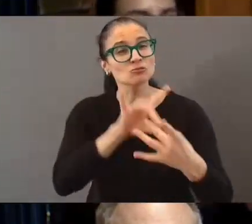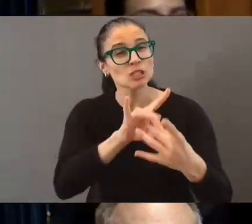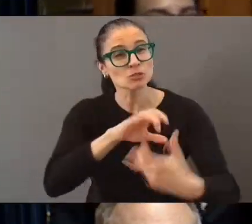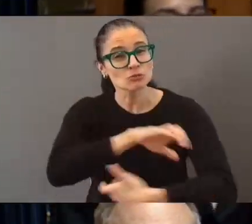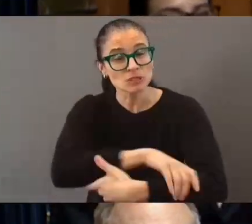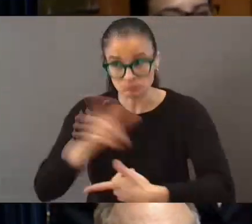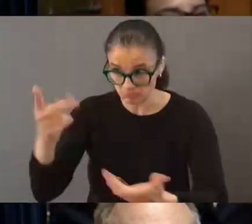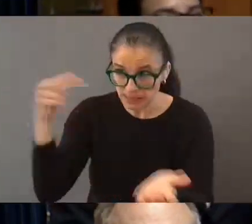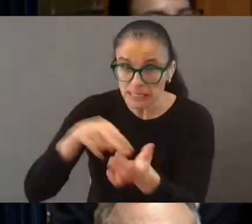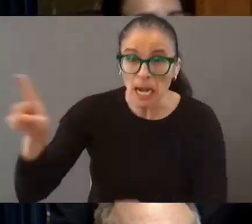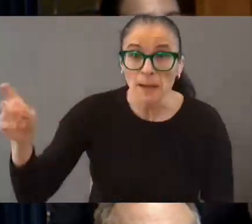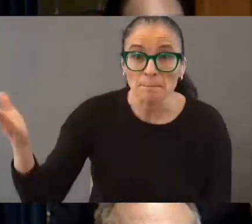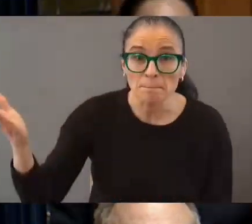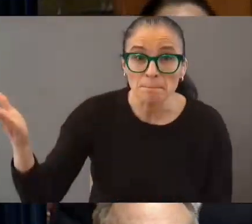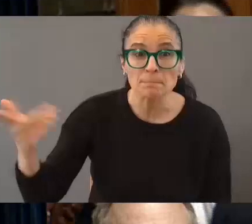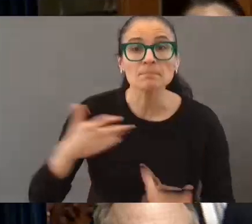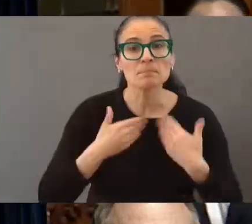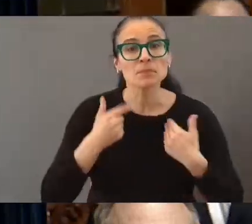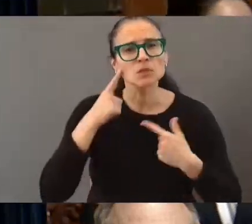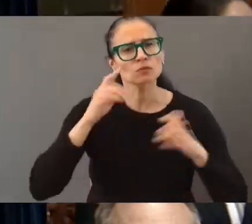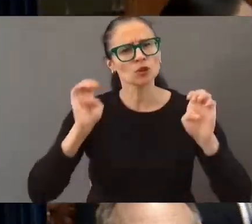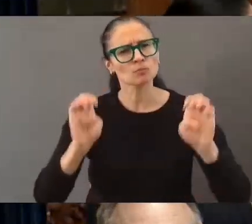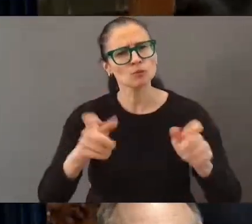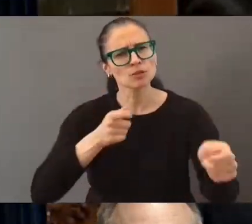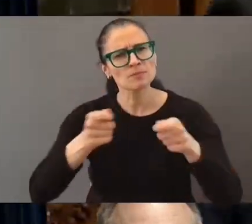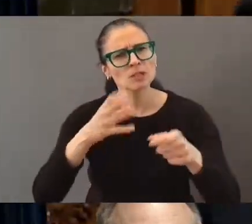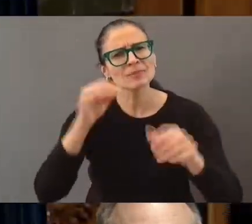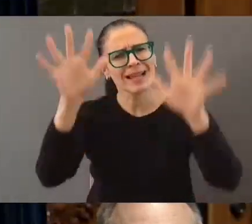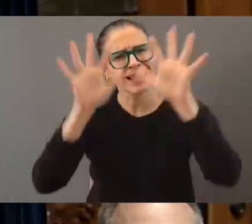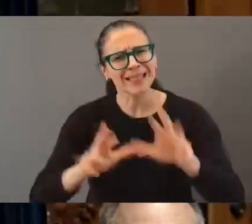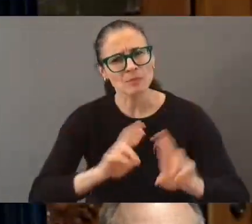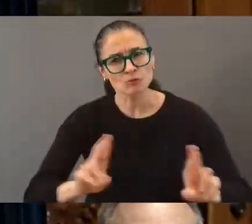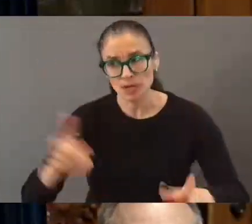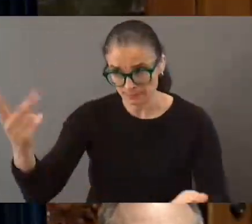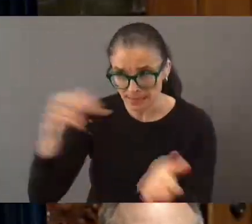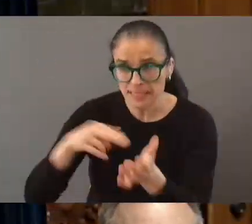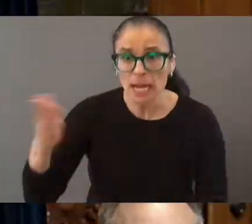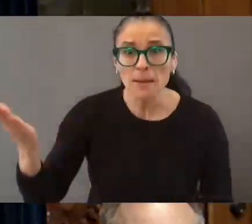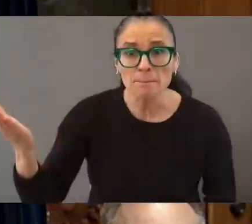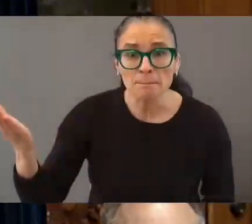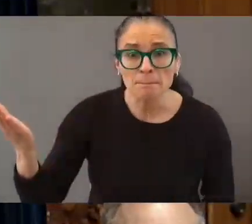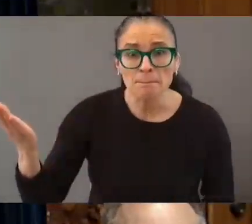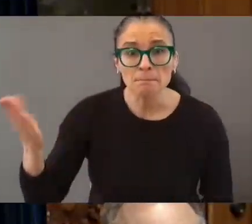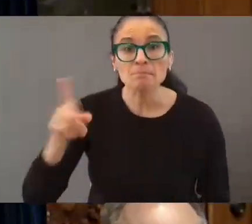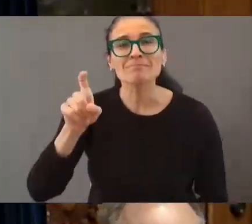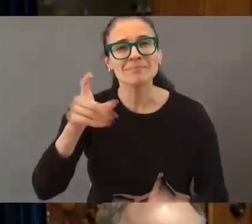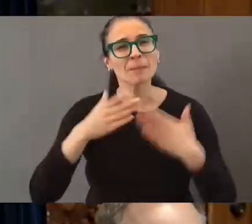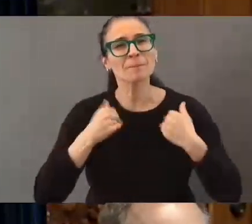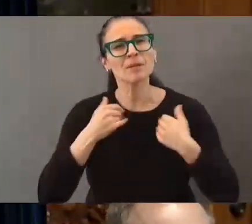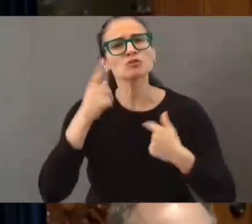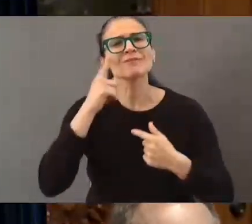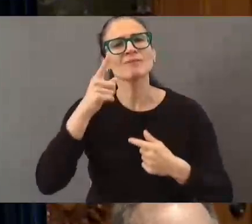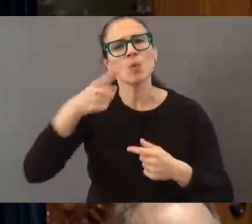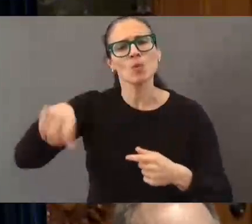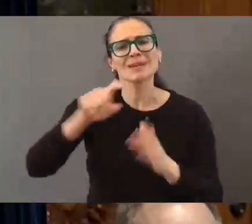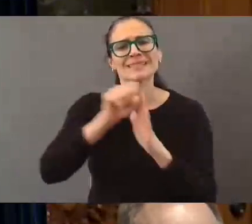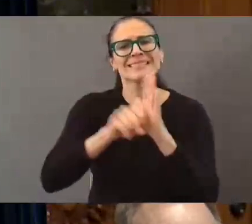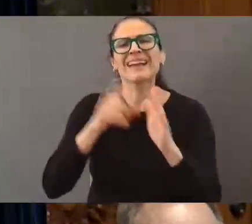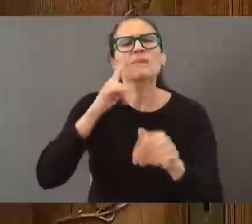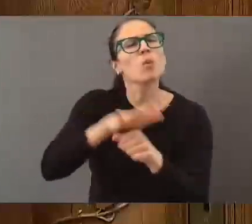Rural Communities stand up? Or will the Minister of Energy stand up again and give another non-answer?